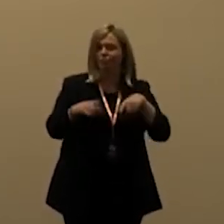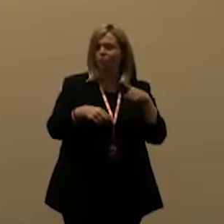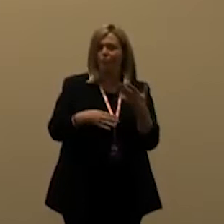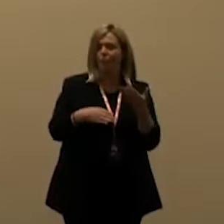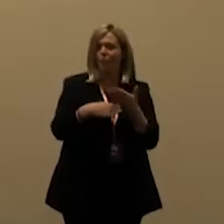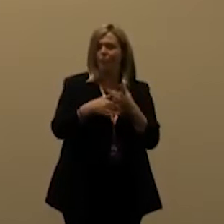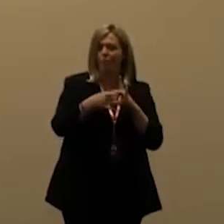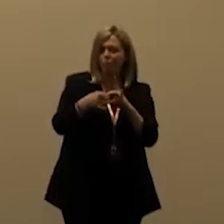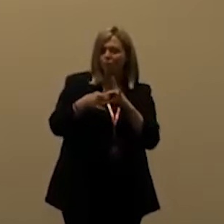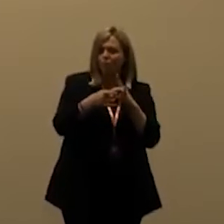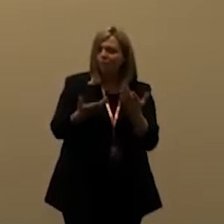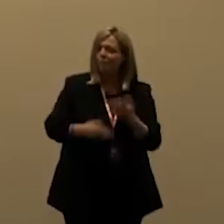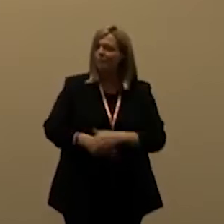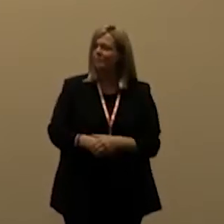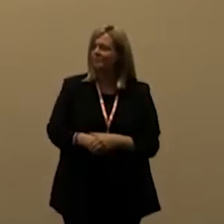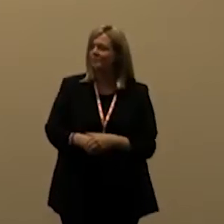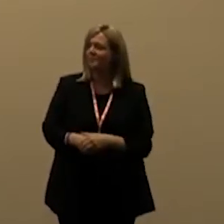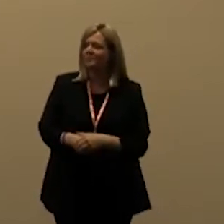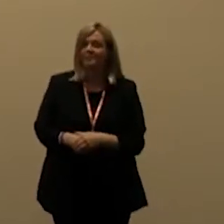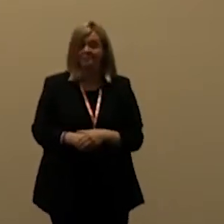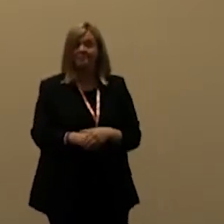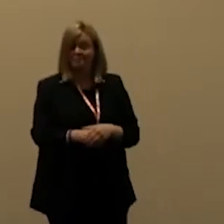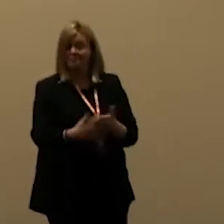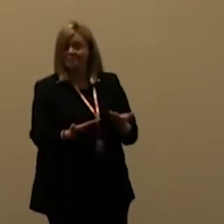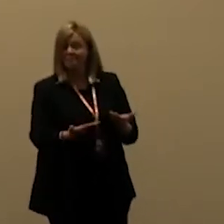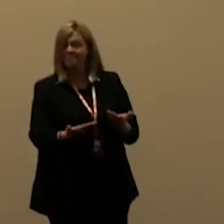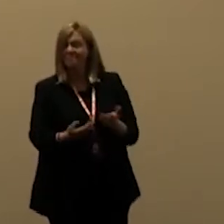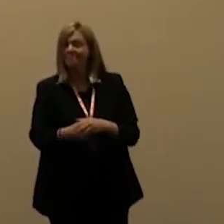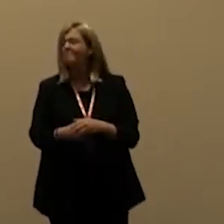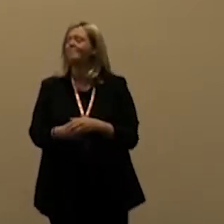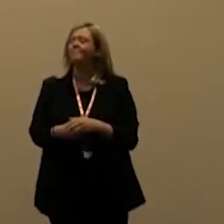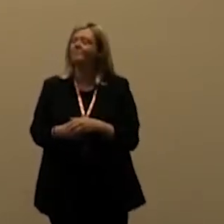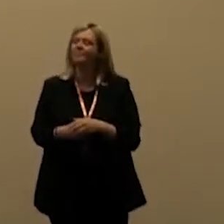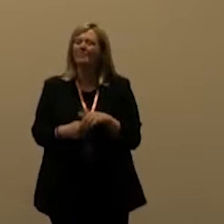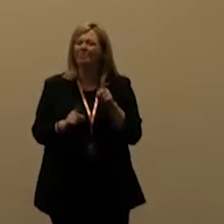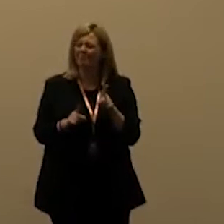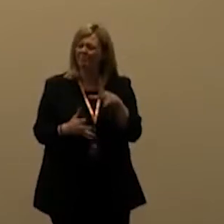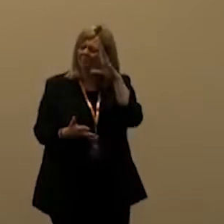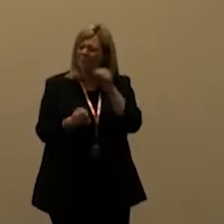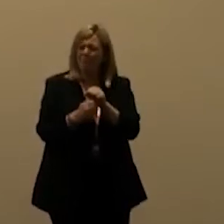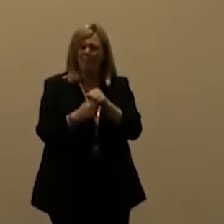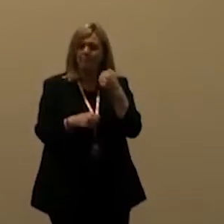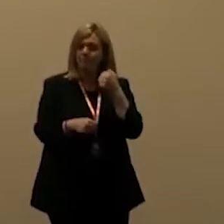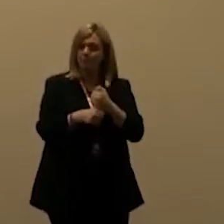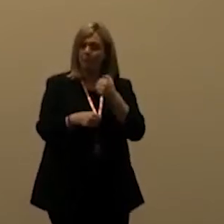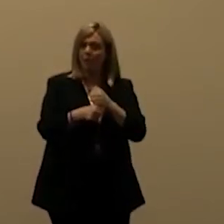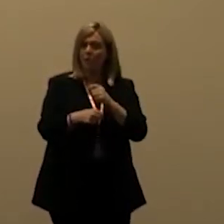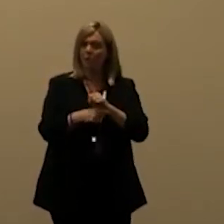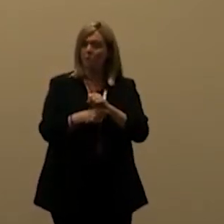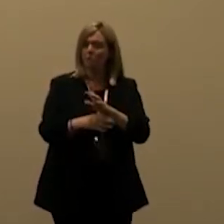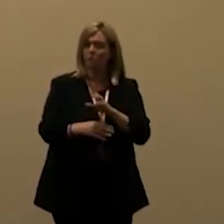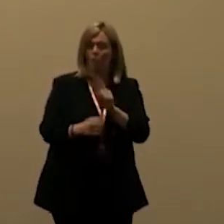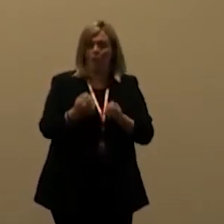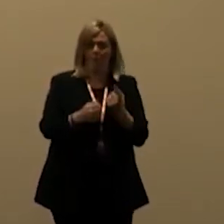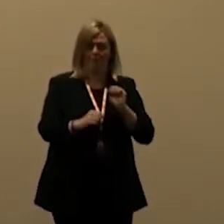together already. Indeed, and I think the thing to remember about generations is that whatever was going around us at